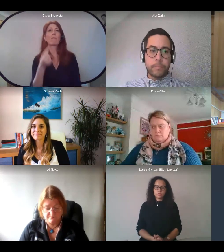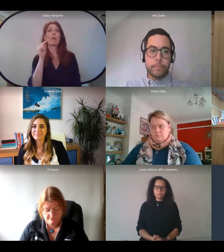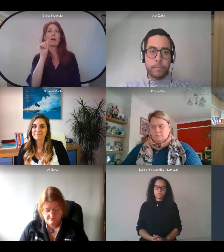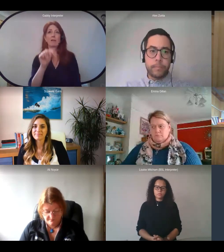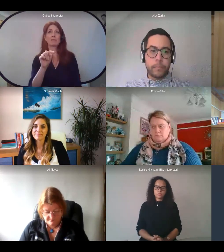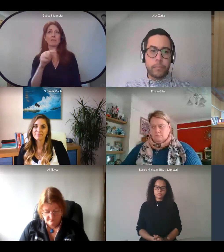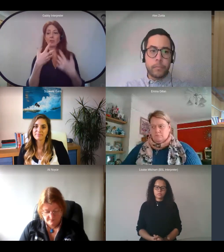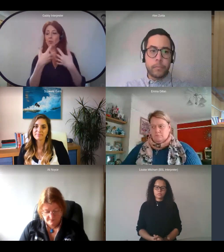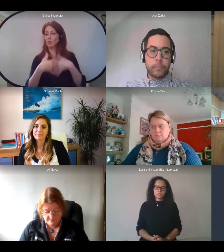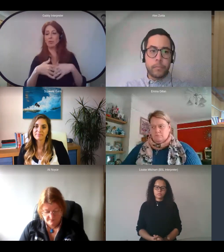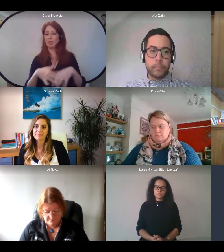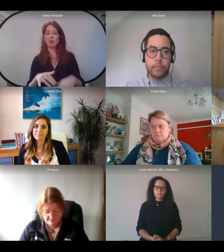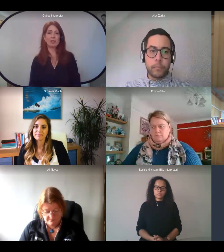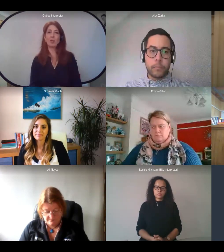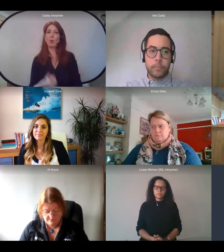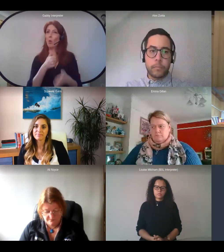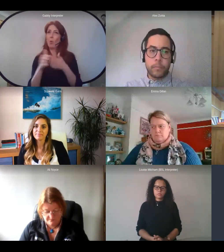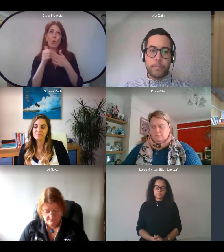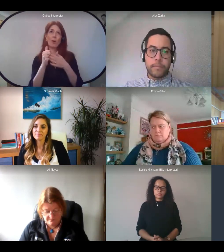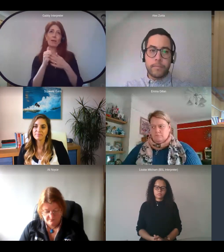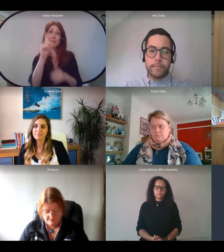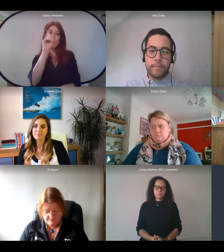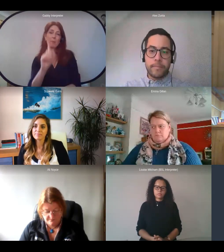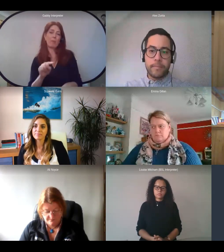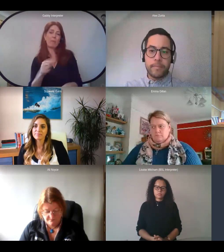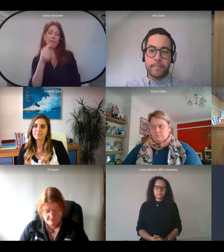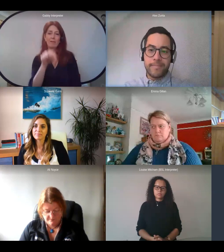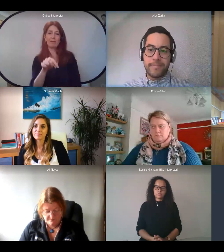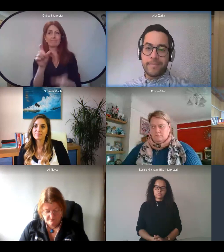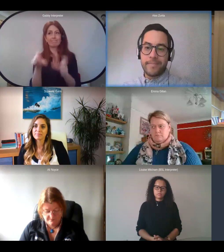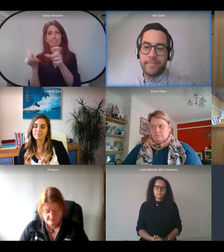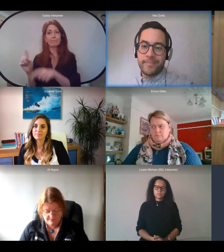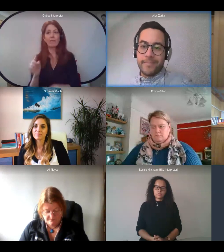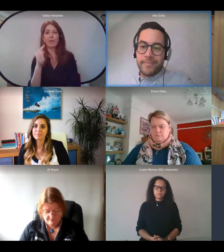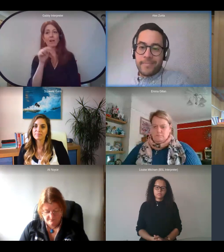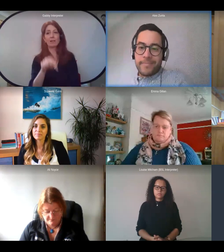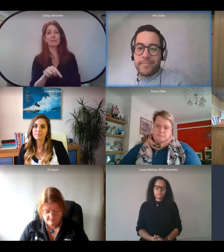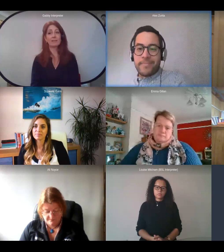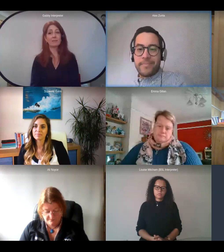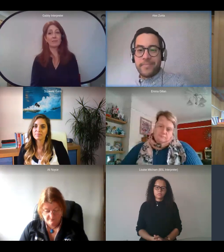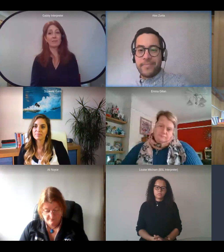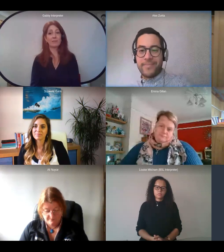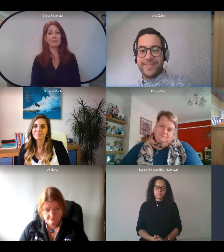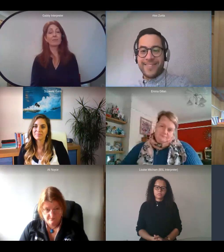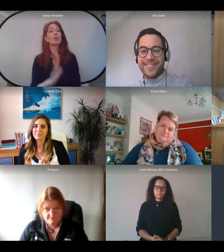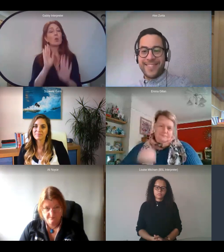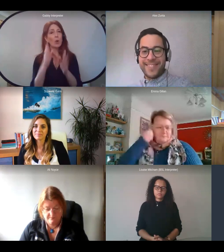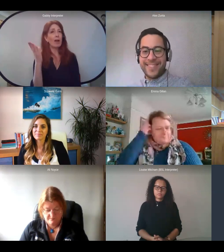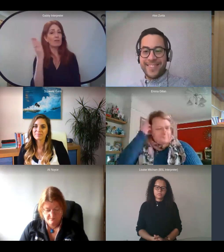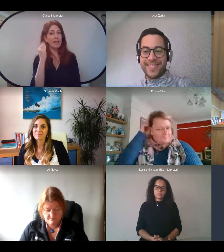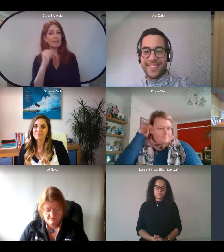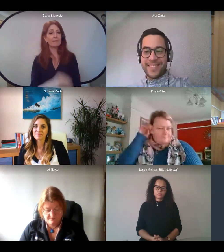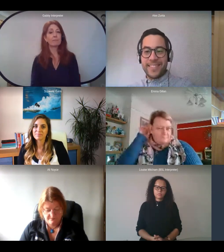It's got to be all about the people, and the people will soon tell you if it's no good for them. And you've got to listen. You've got to listen.